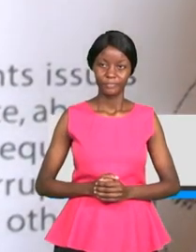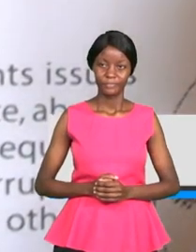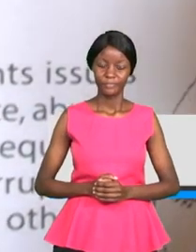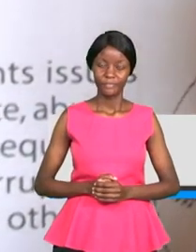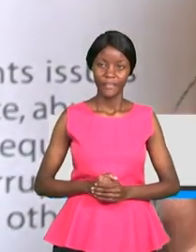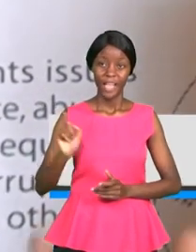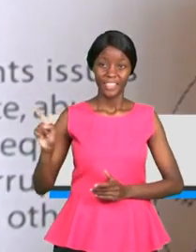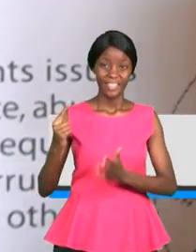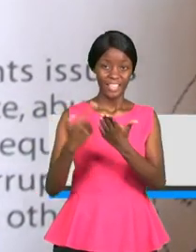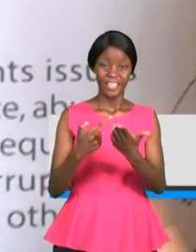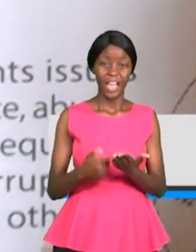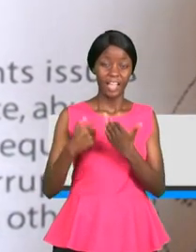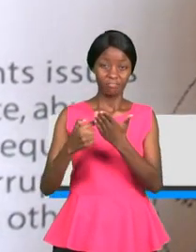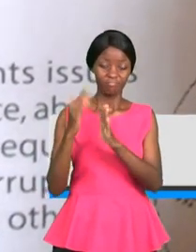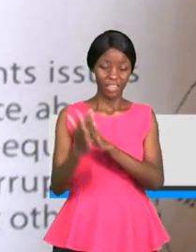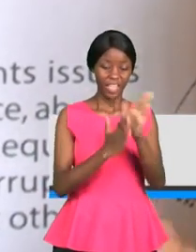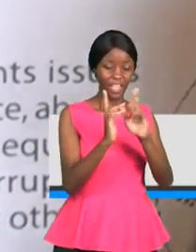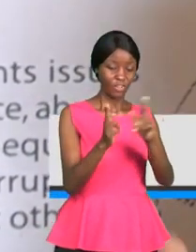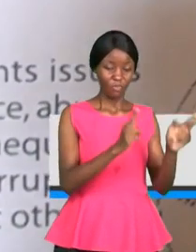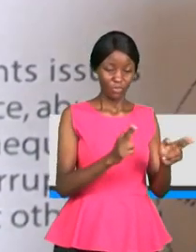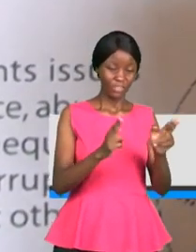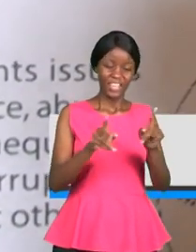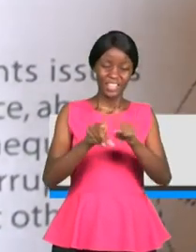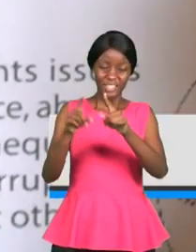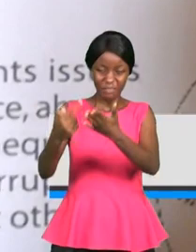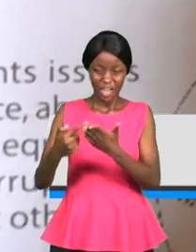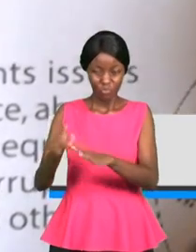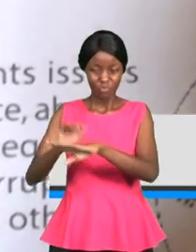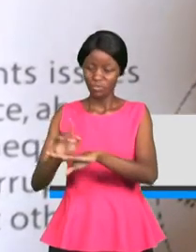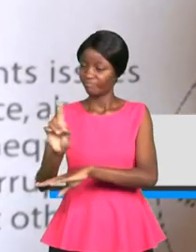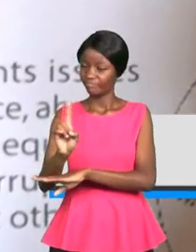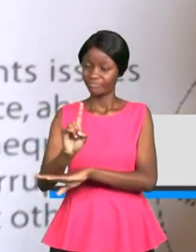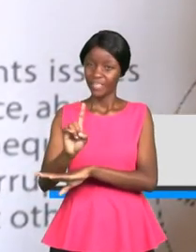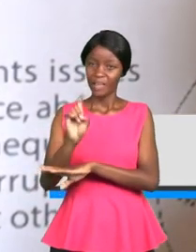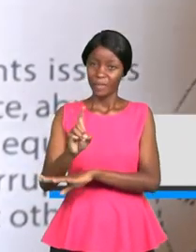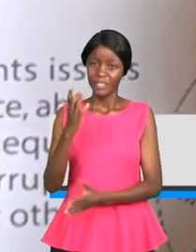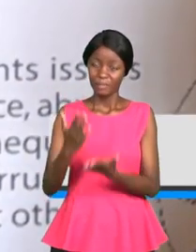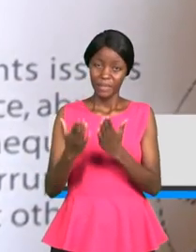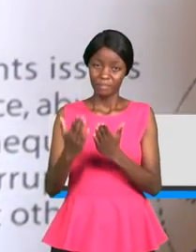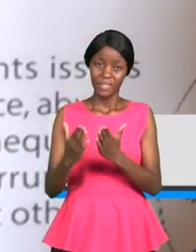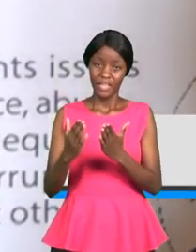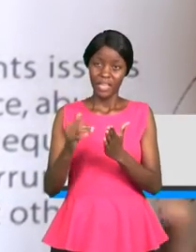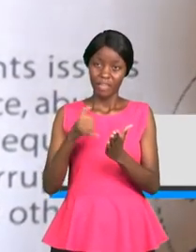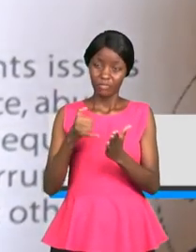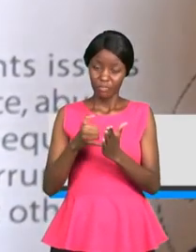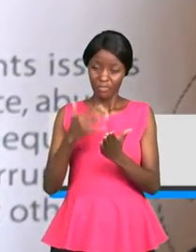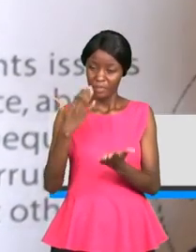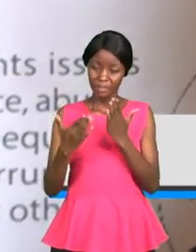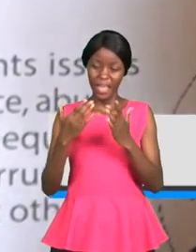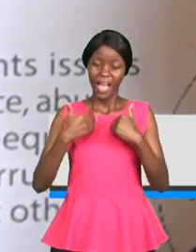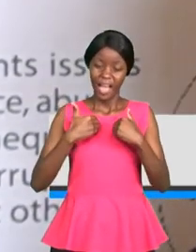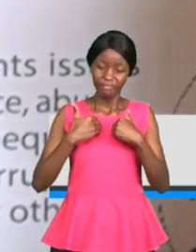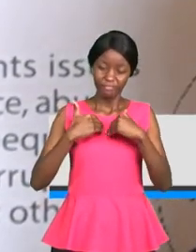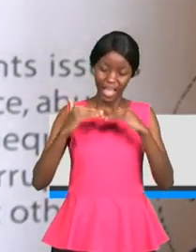dialogue is not organized in a normal context of dialogue. We should have liked this dialogue to have taken place on a neutral